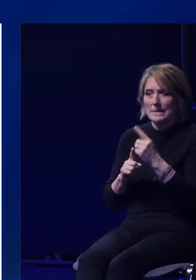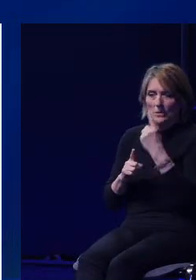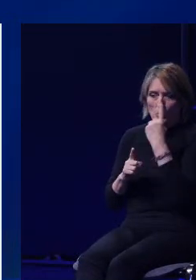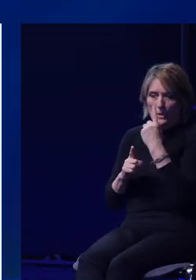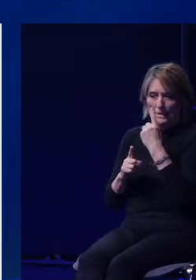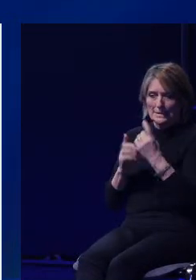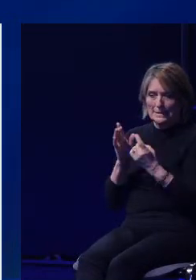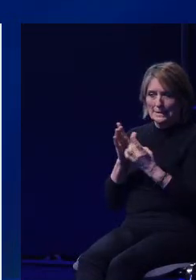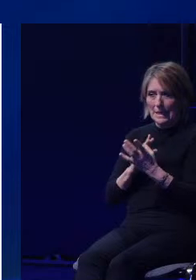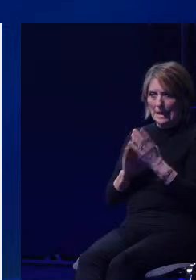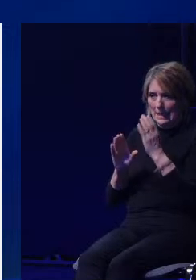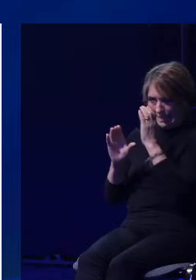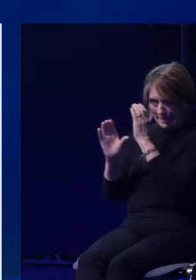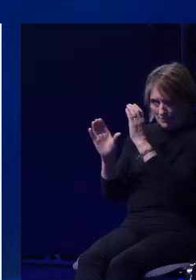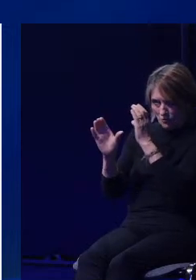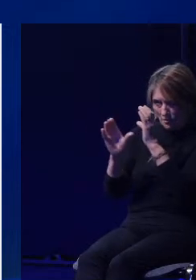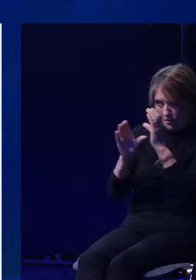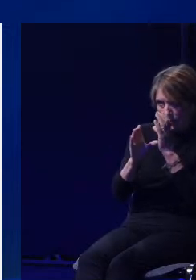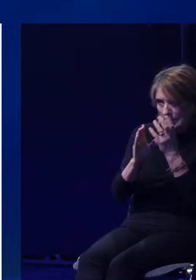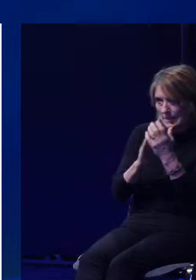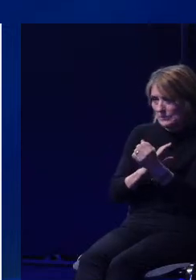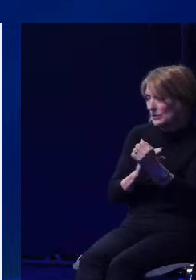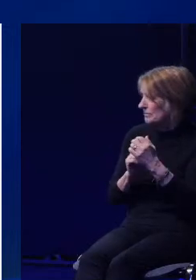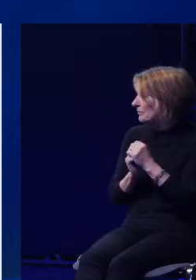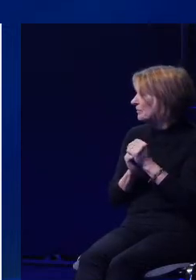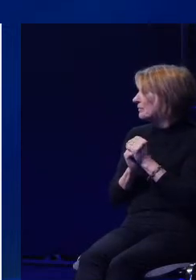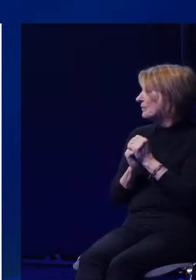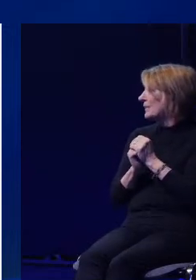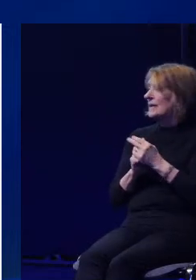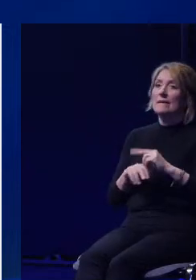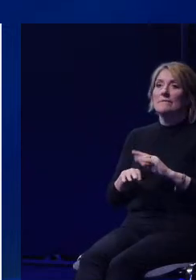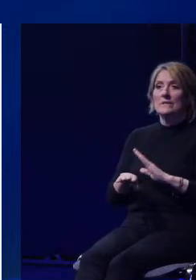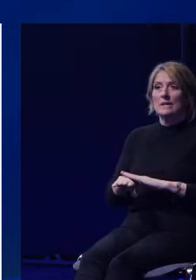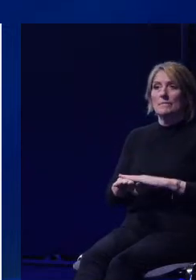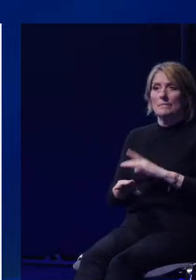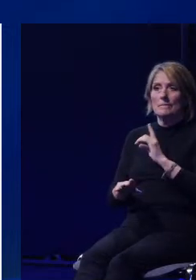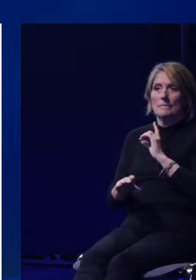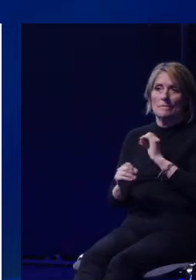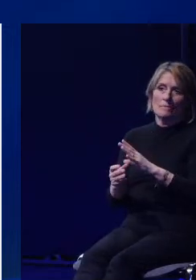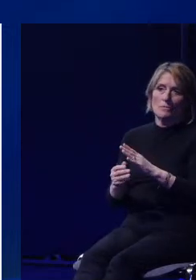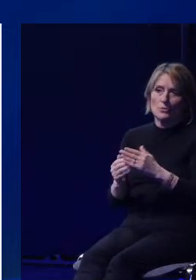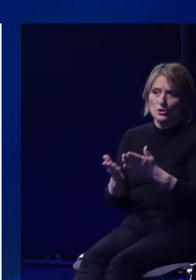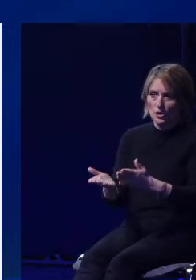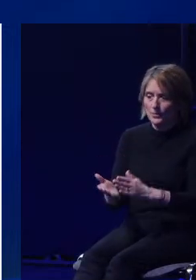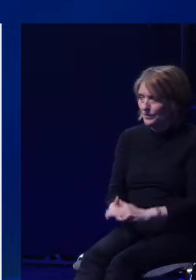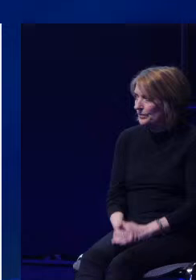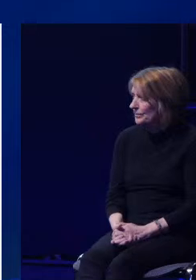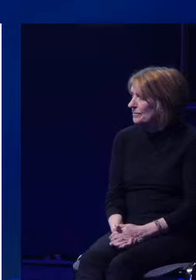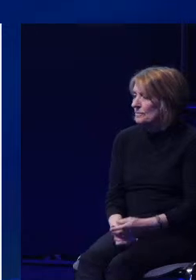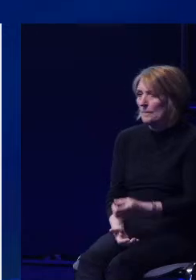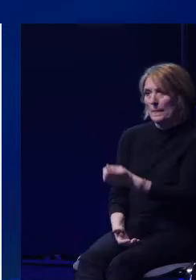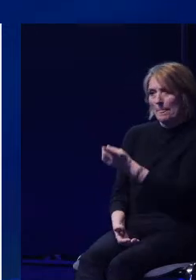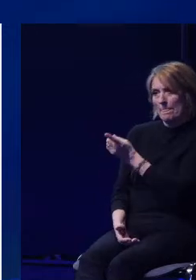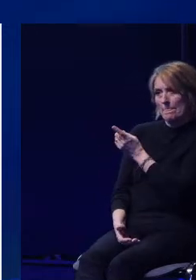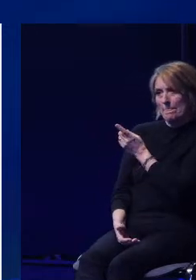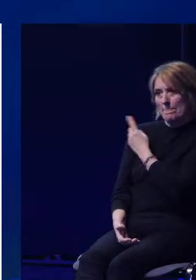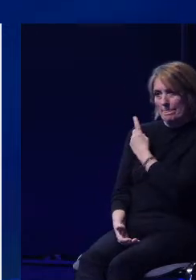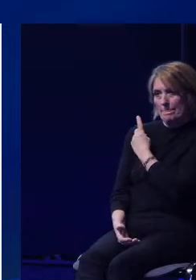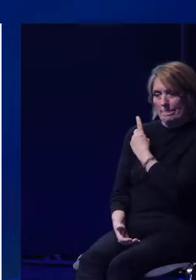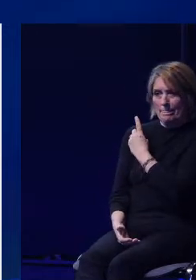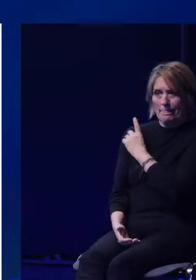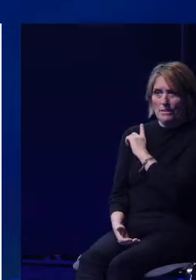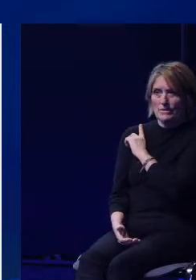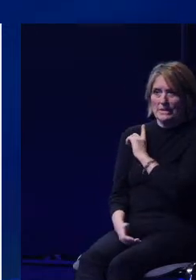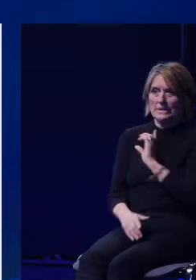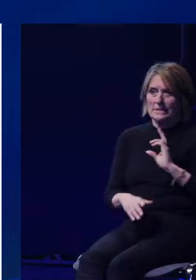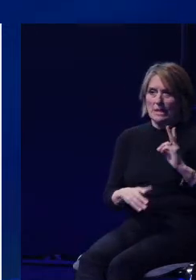just do real-time motion capture. If there's time for that today, I'll actually show you that. But that's the reason he's my co-founder and the CTO. And